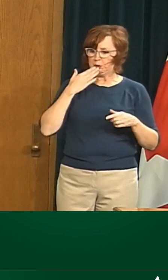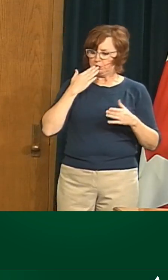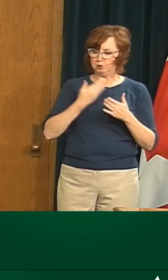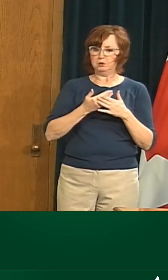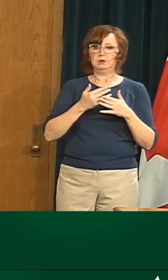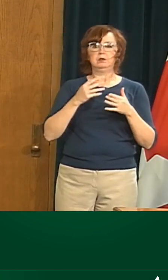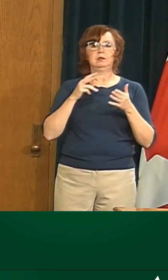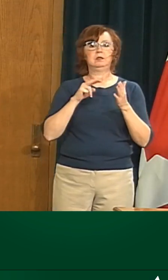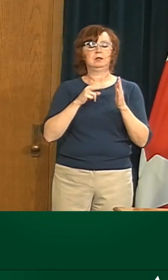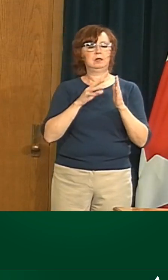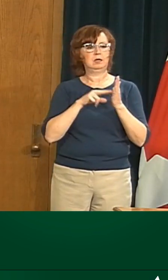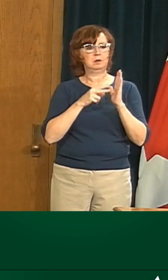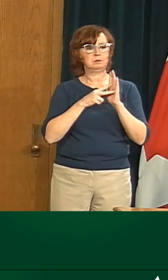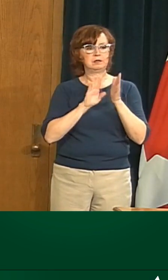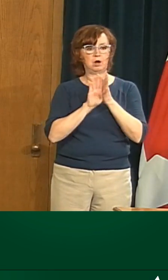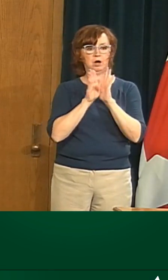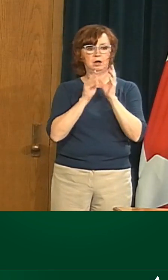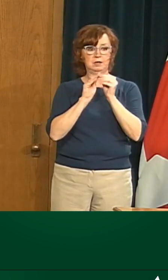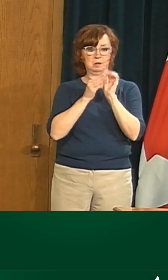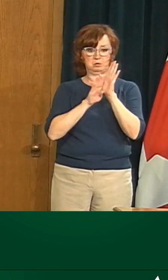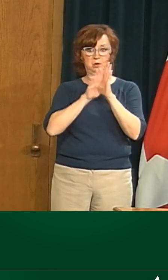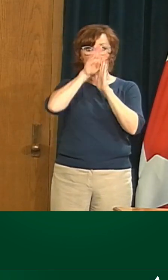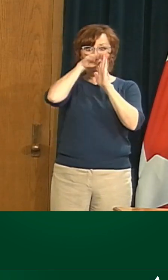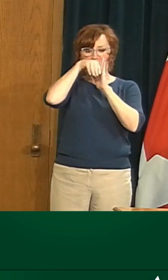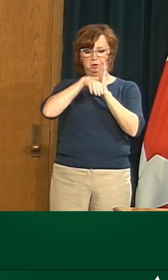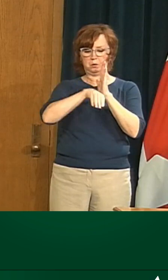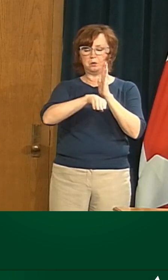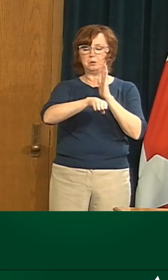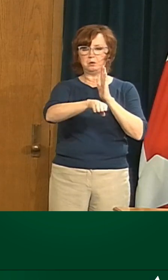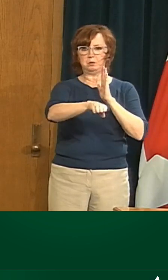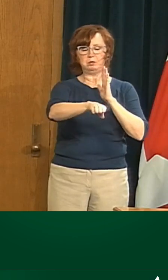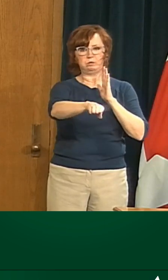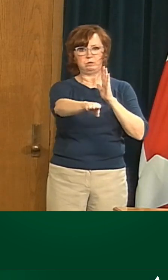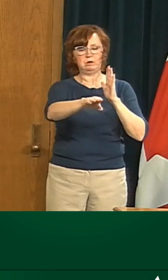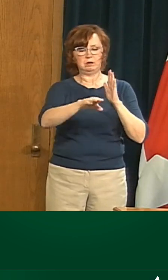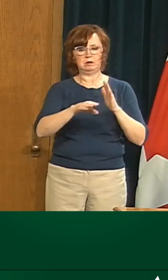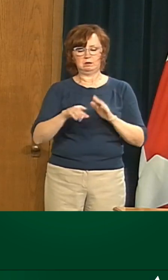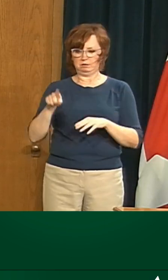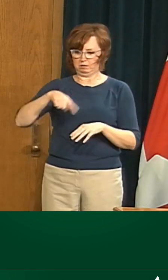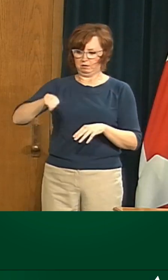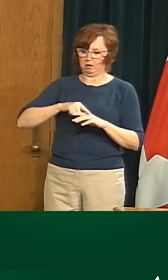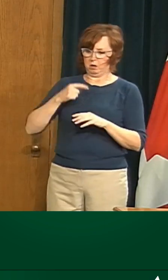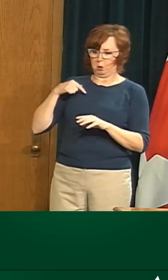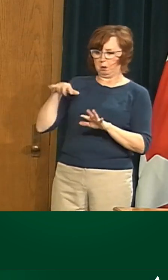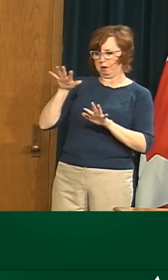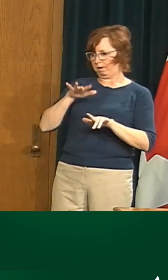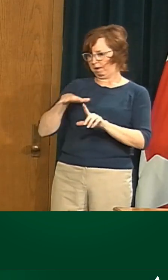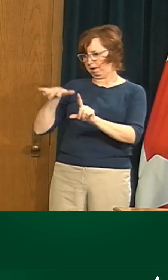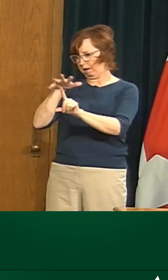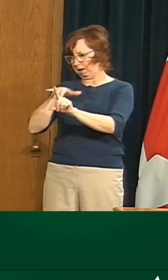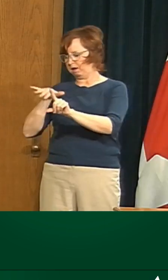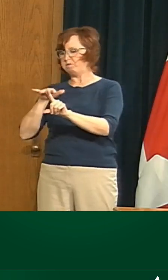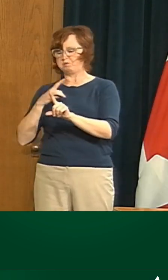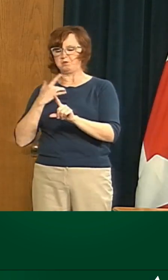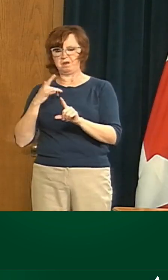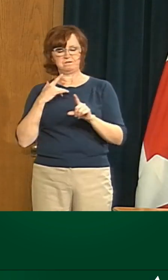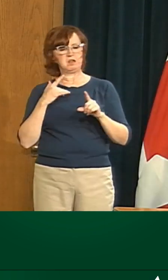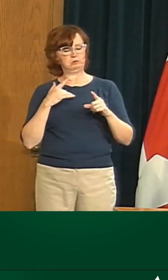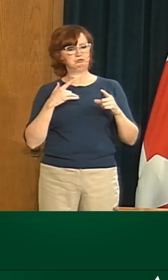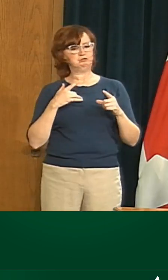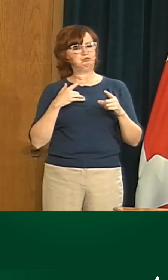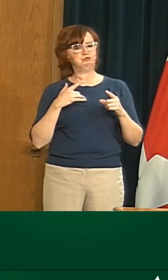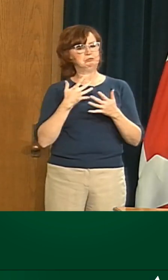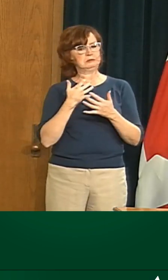months. This gives us confidence that Saskatchewan business can reopen and keep their customers and their employees safe